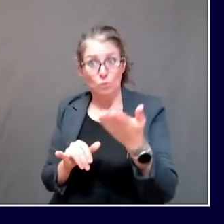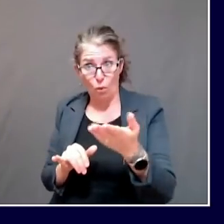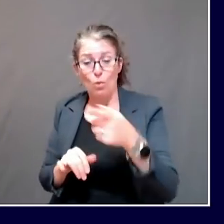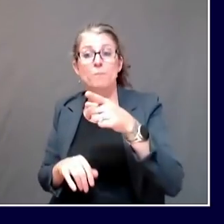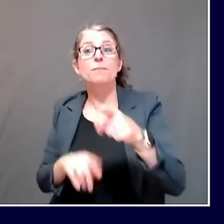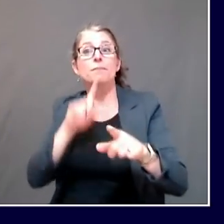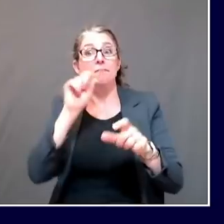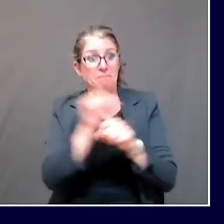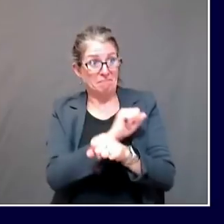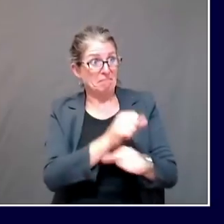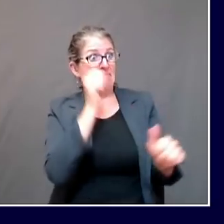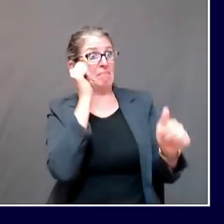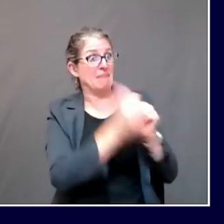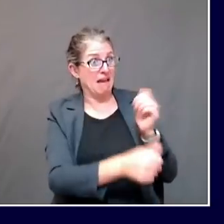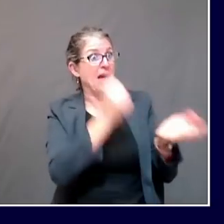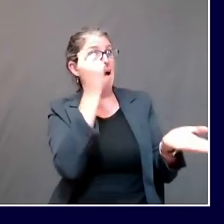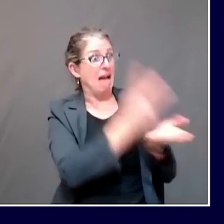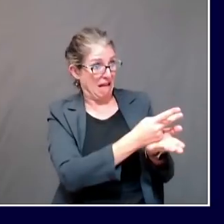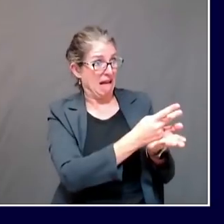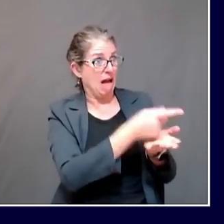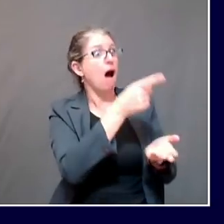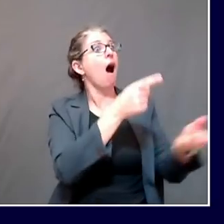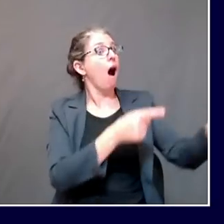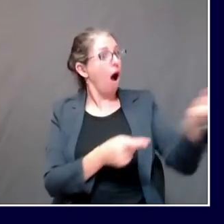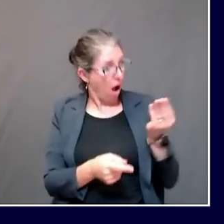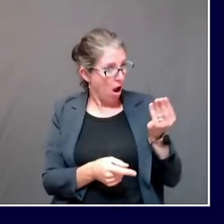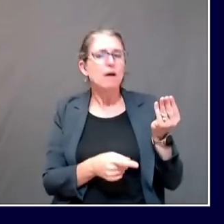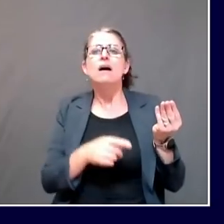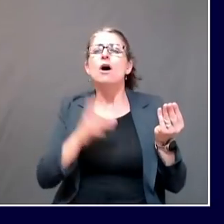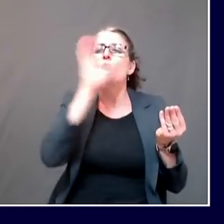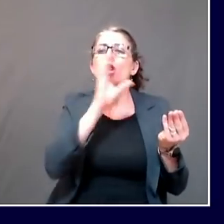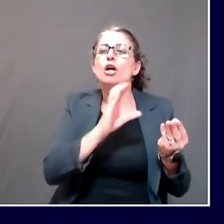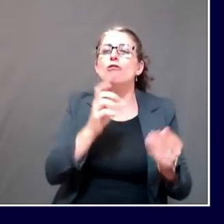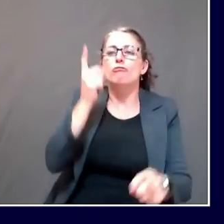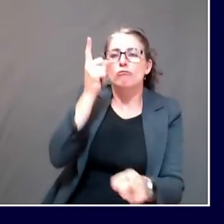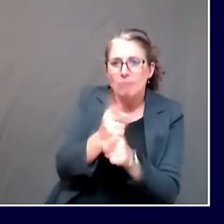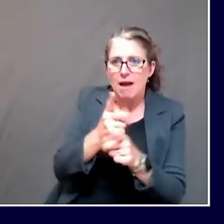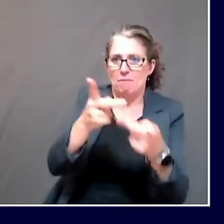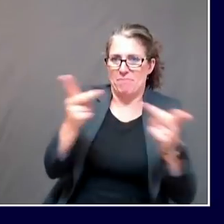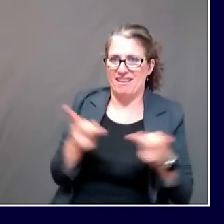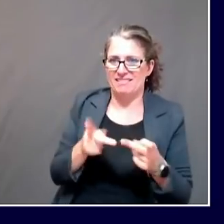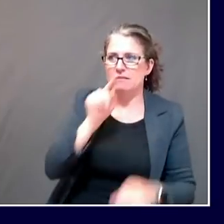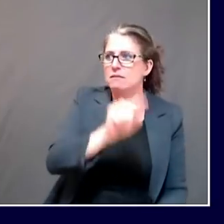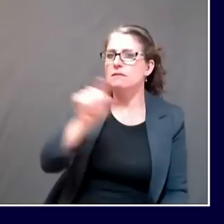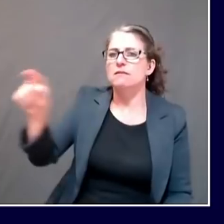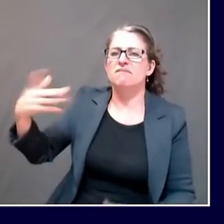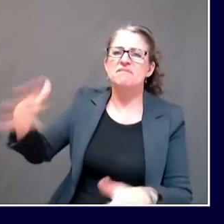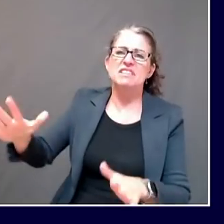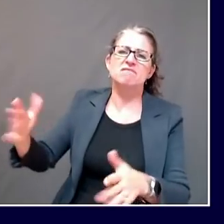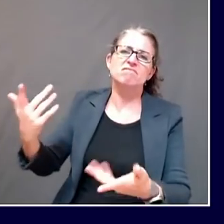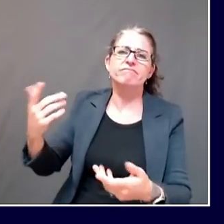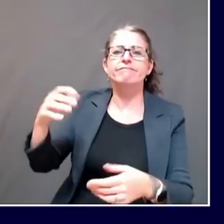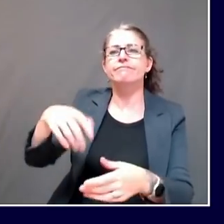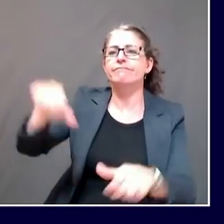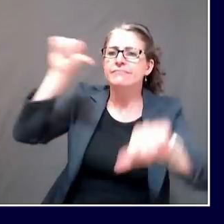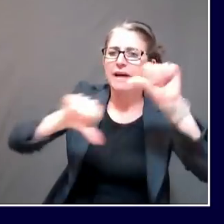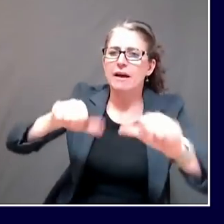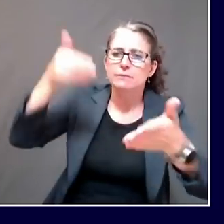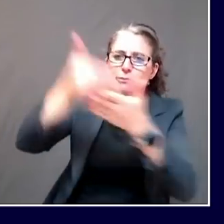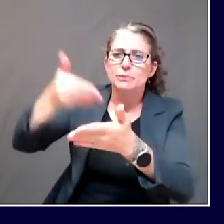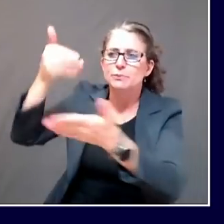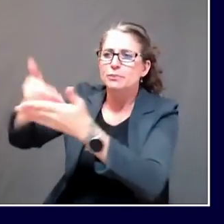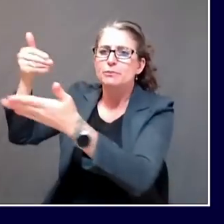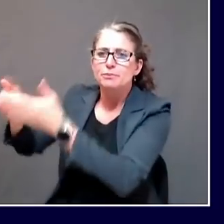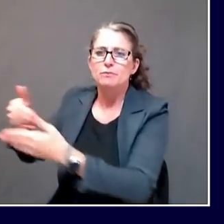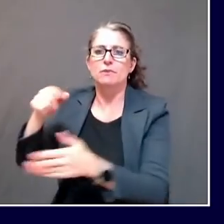Maine CDC level, to keep everyone up to date on where vaccine development stands nationally. And as vaccines